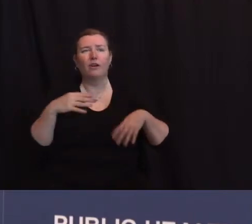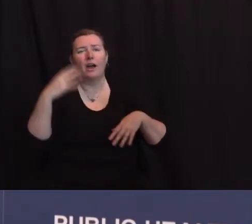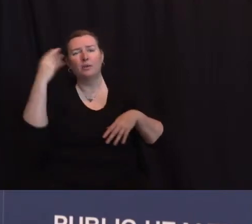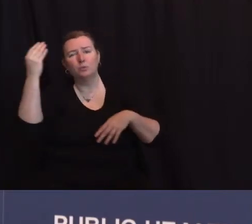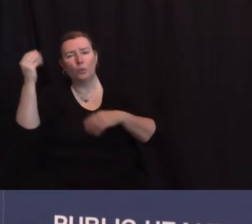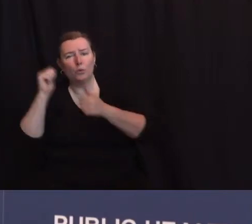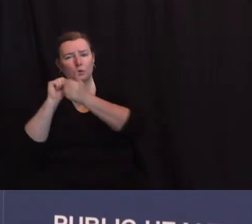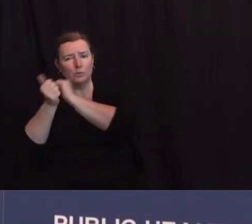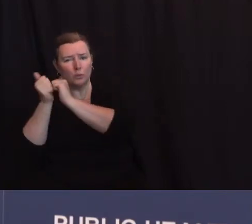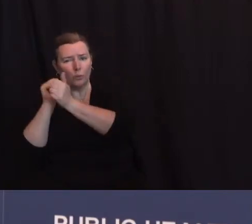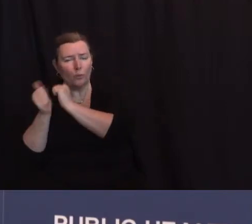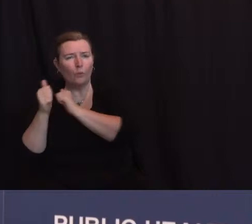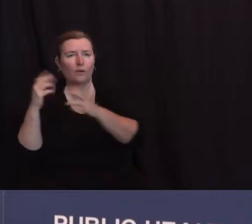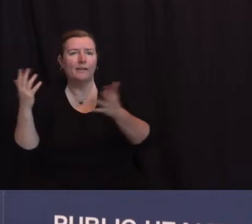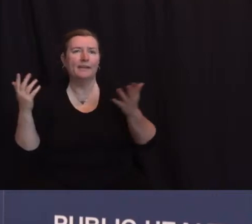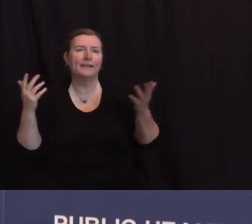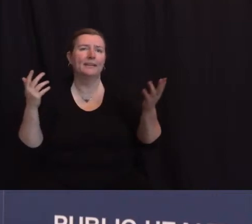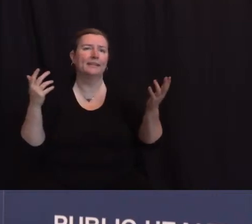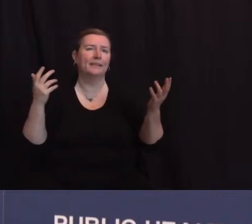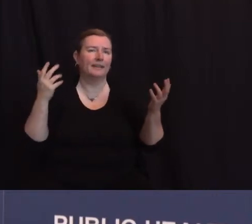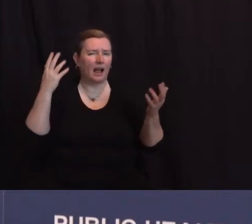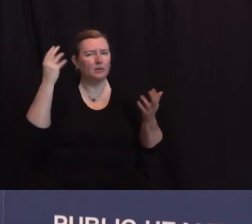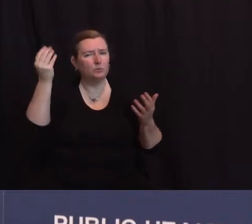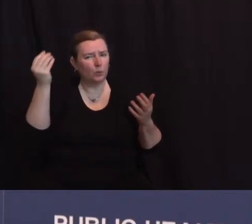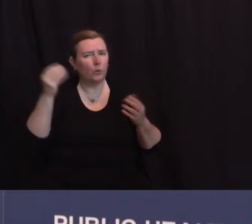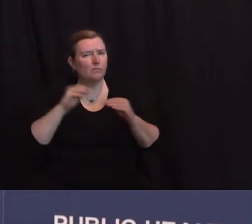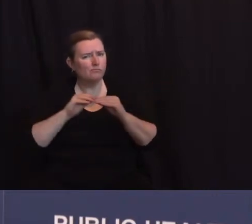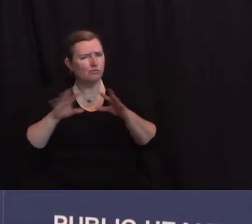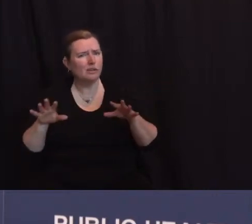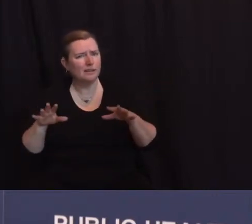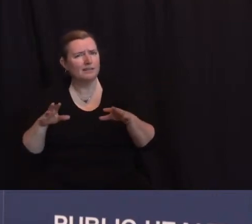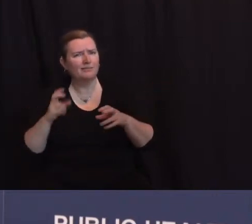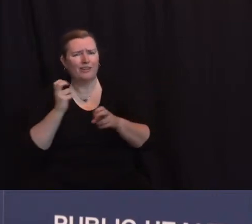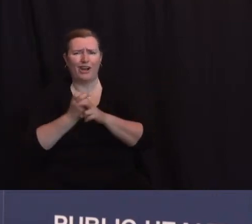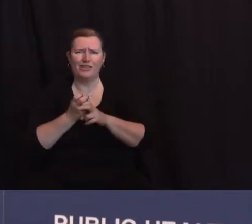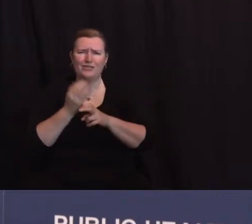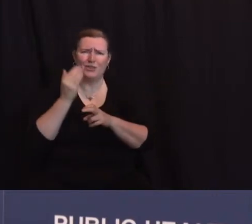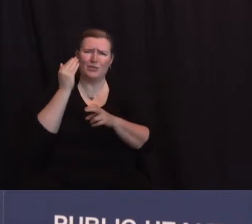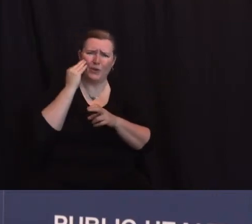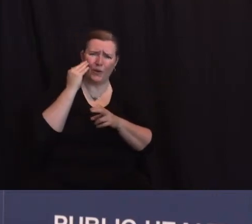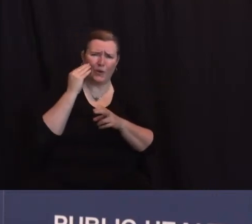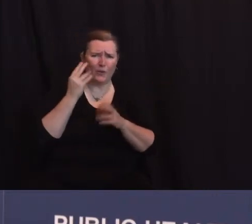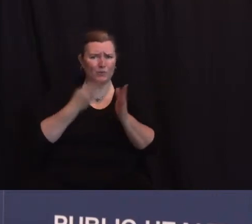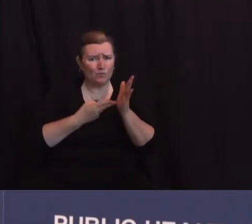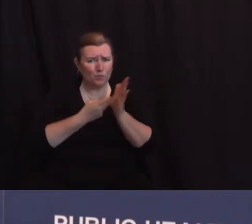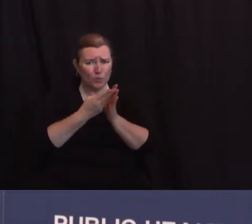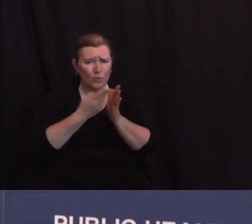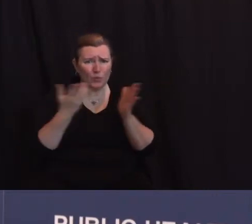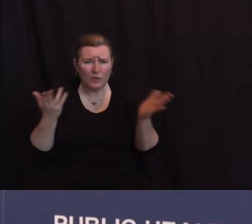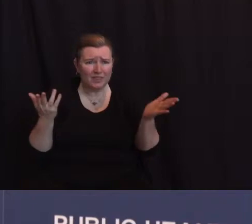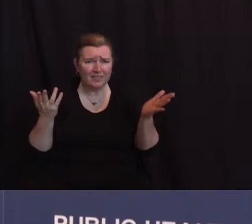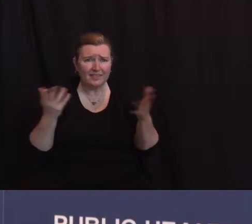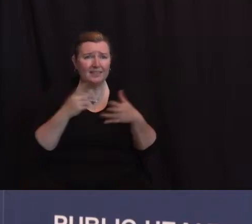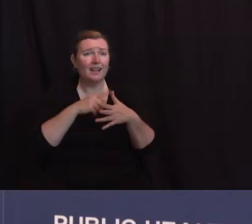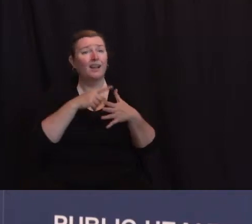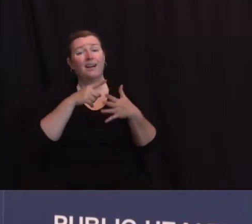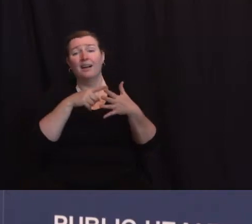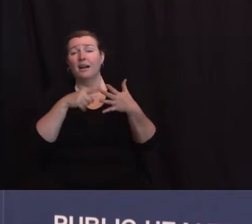with that outdoor spread. It is hard to tell for sure. And here's the other very important